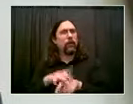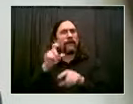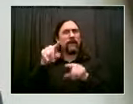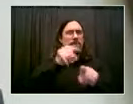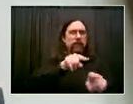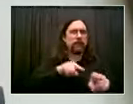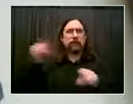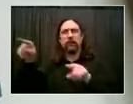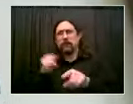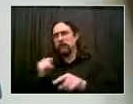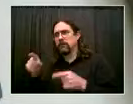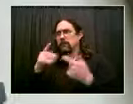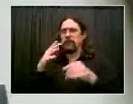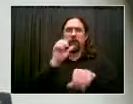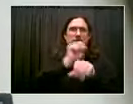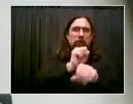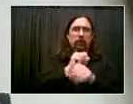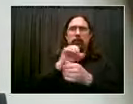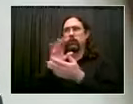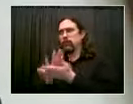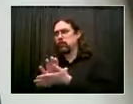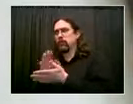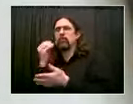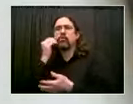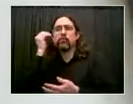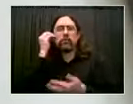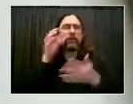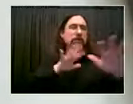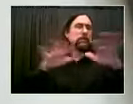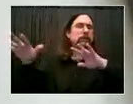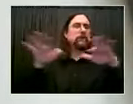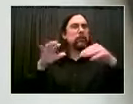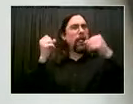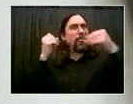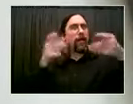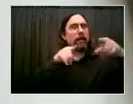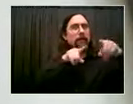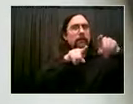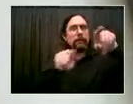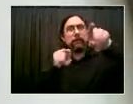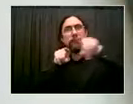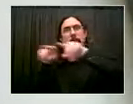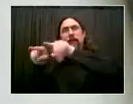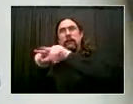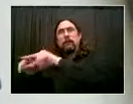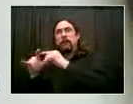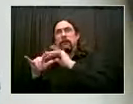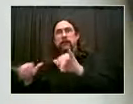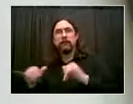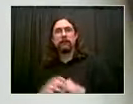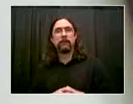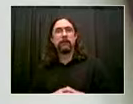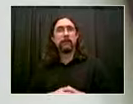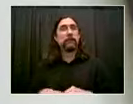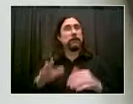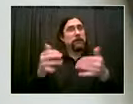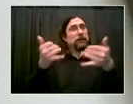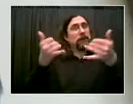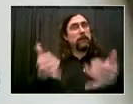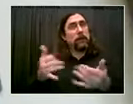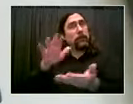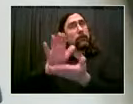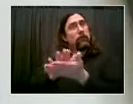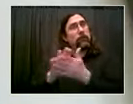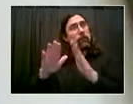reopening are our children returning back to school. And to have our young people returning back to school is a